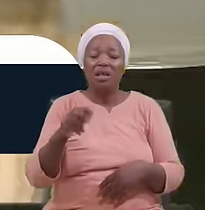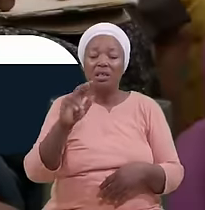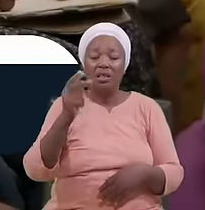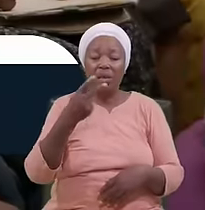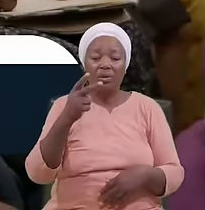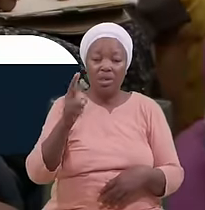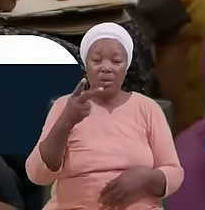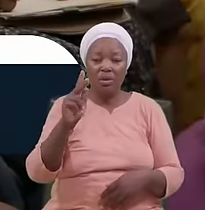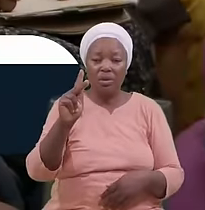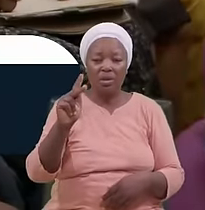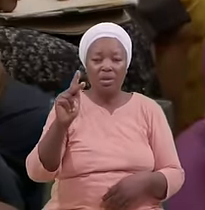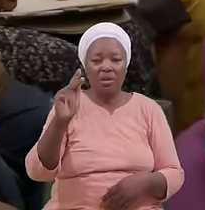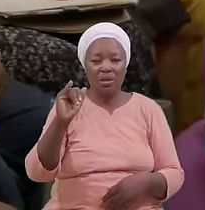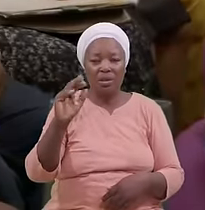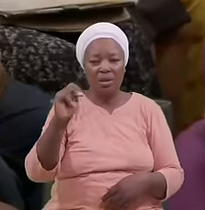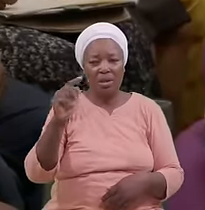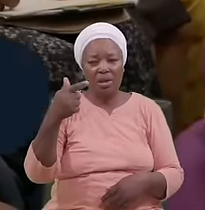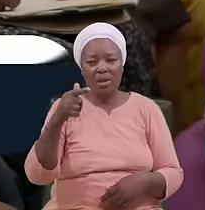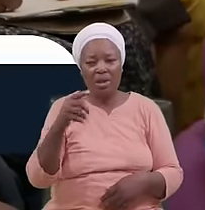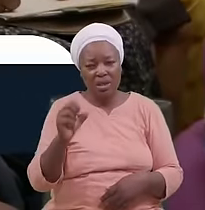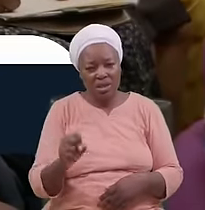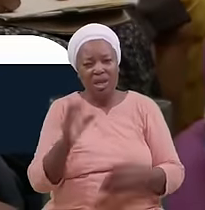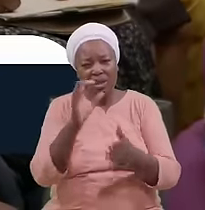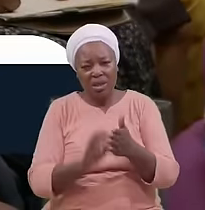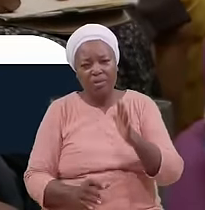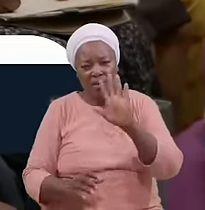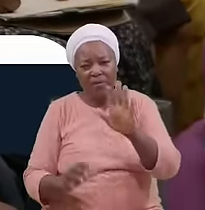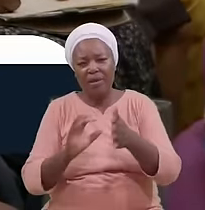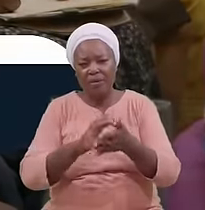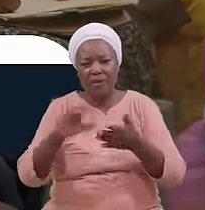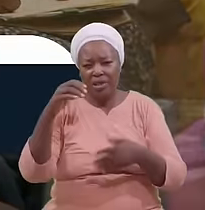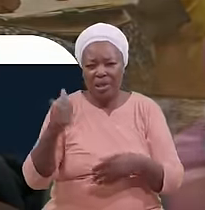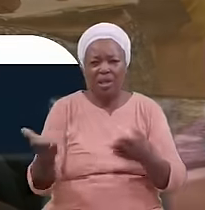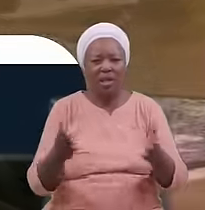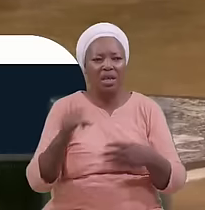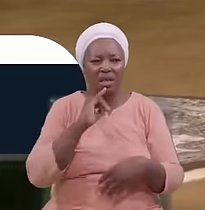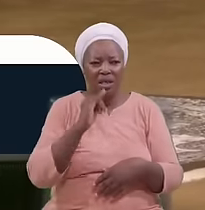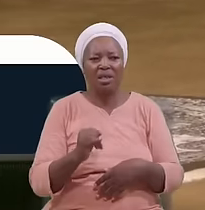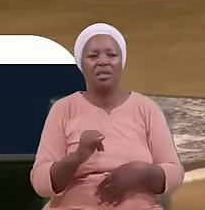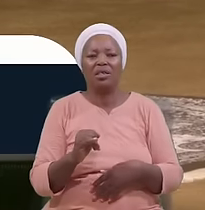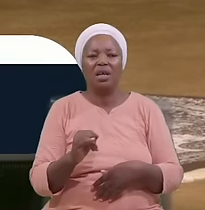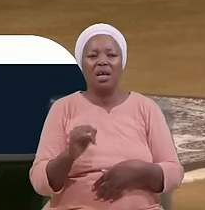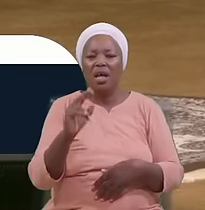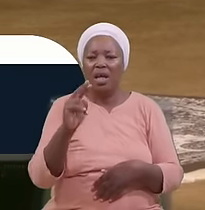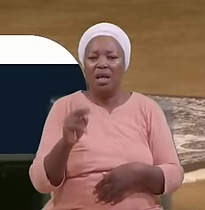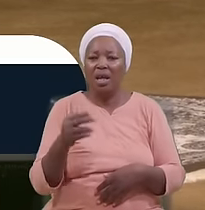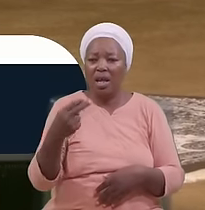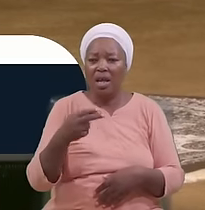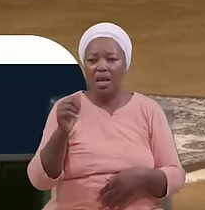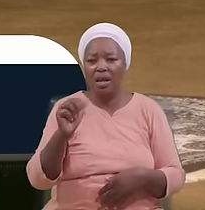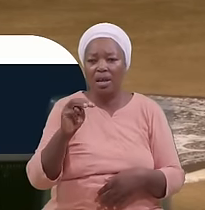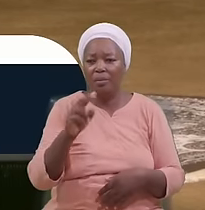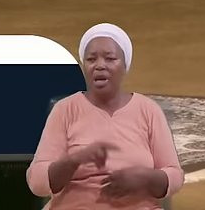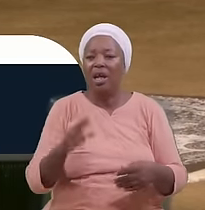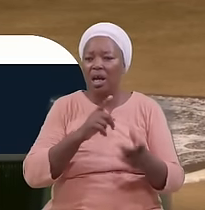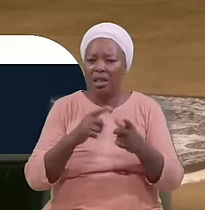10. Here is Naaman. And Naaman had come a long way looking for the